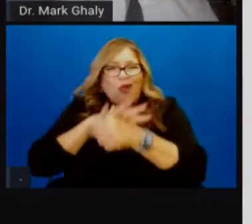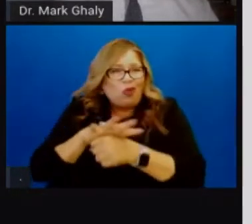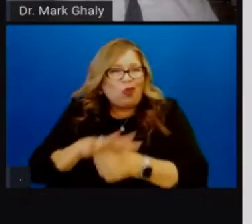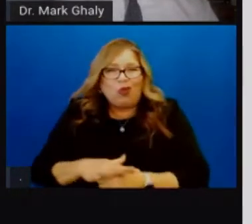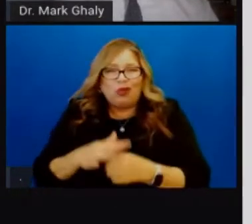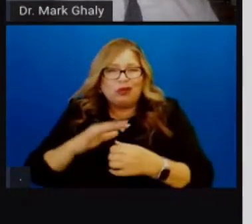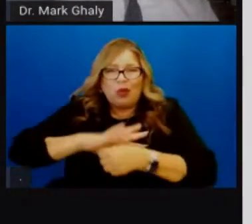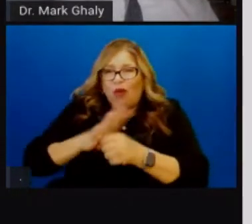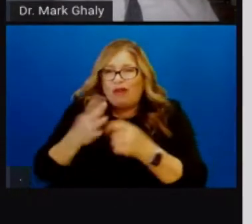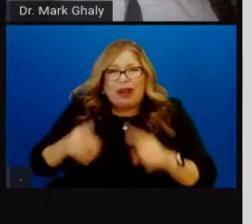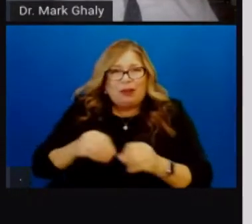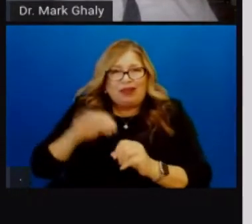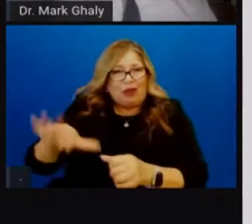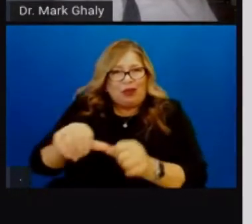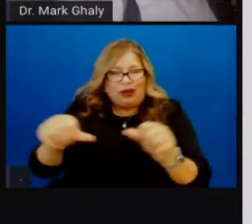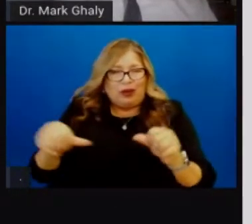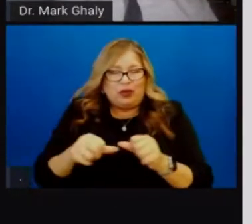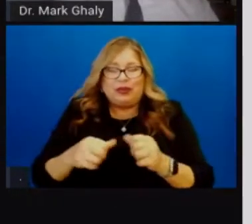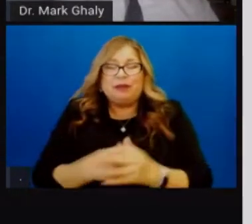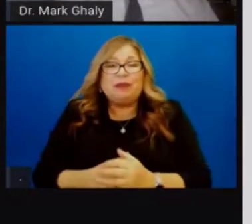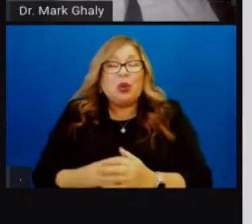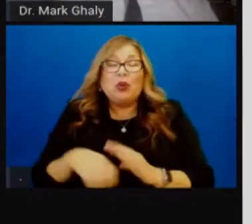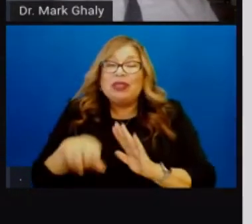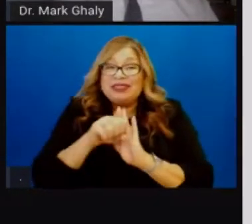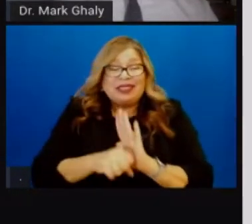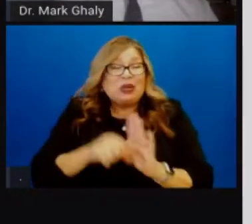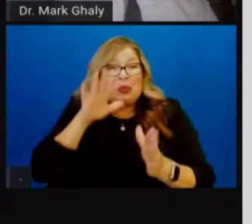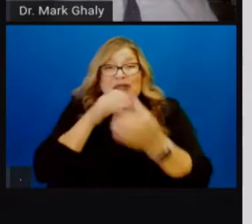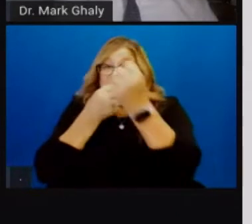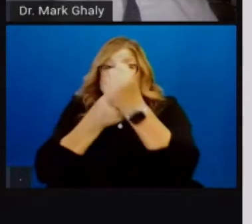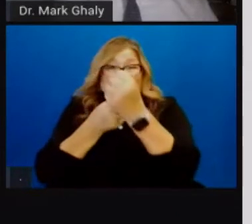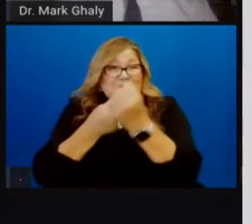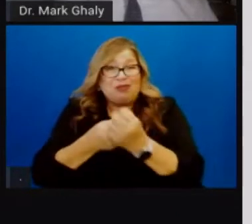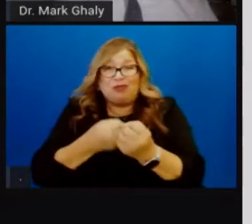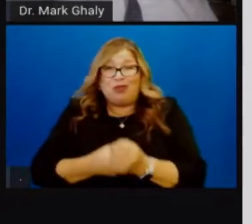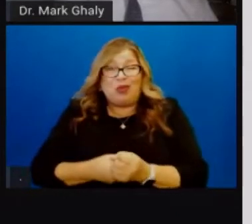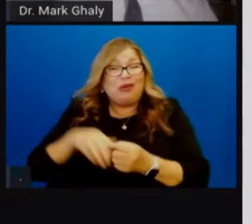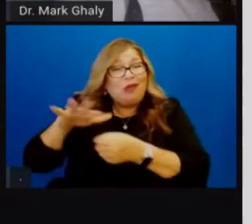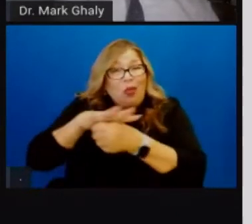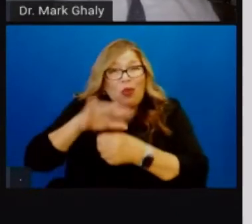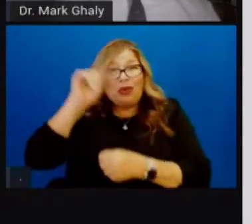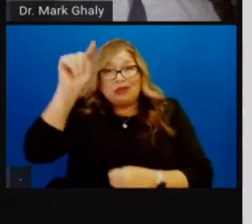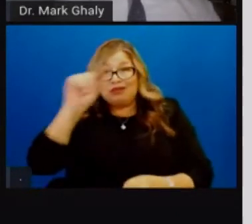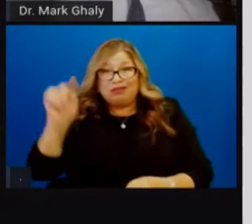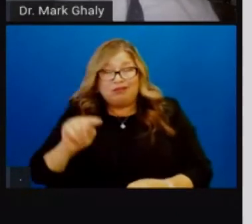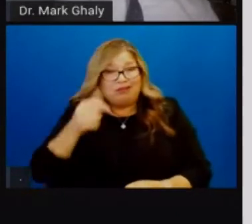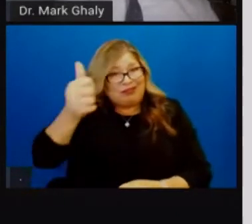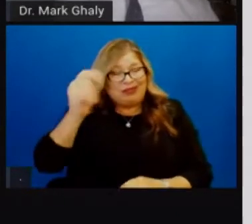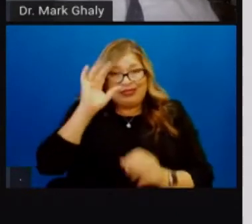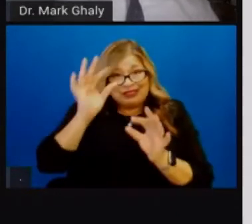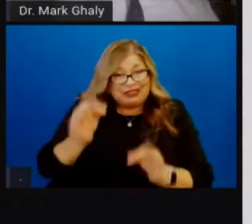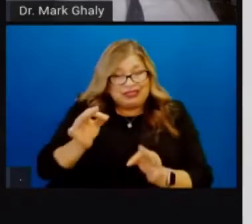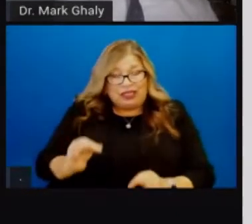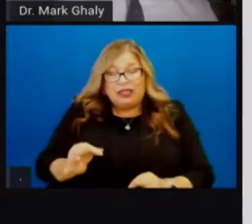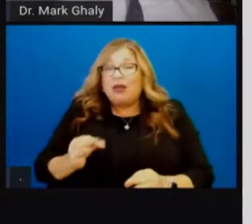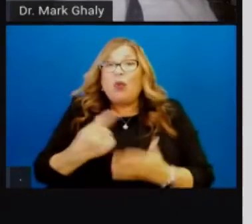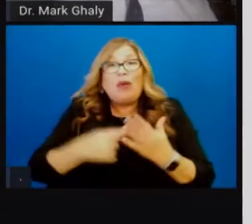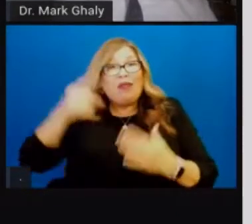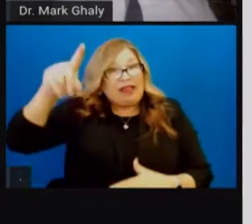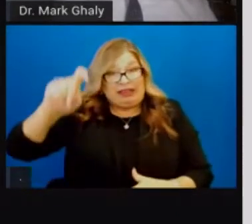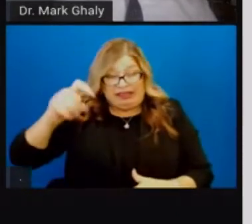conditions. The state will be supportive of those decisions and support the resources that are required to